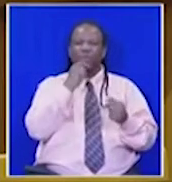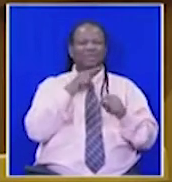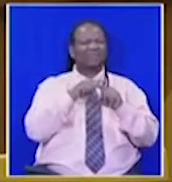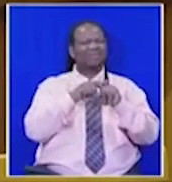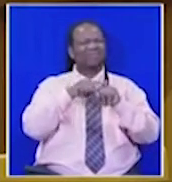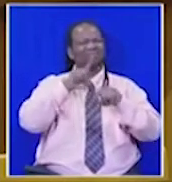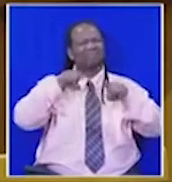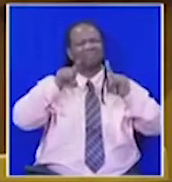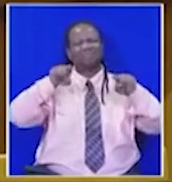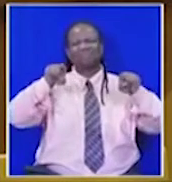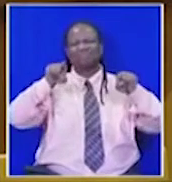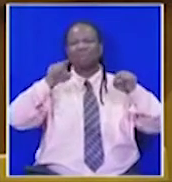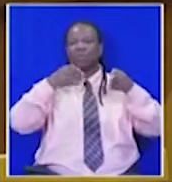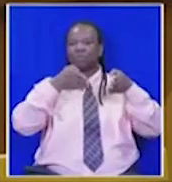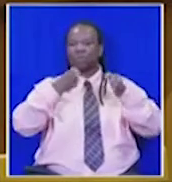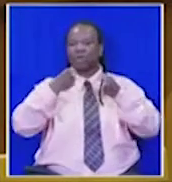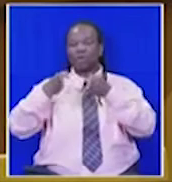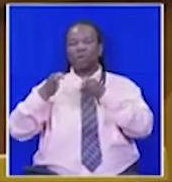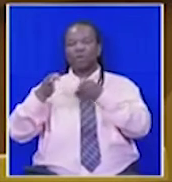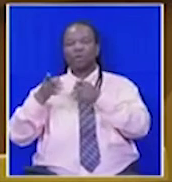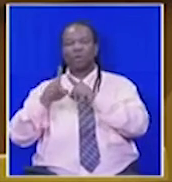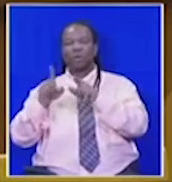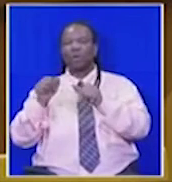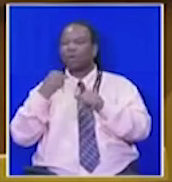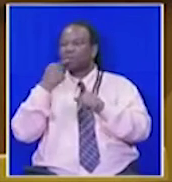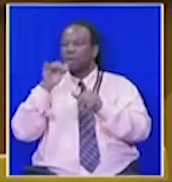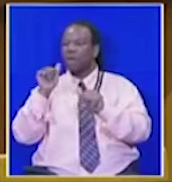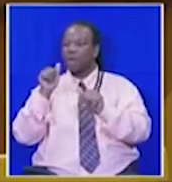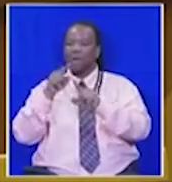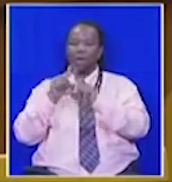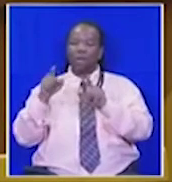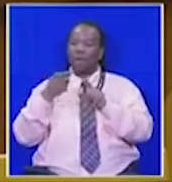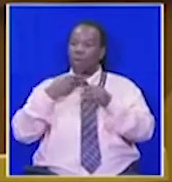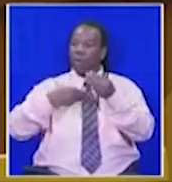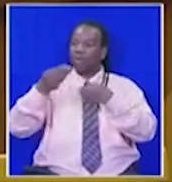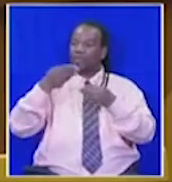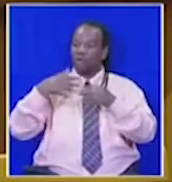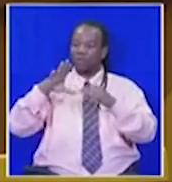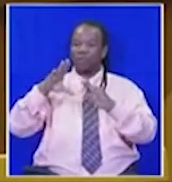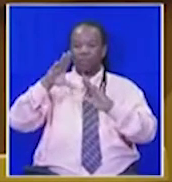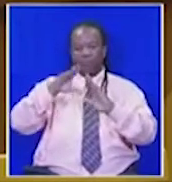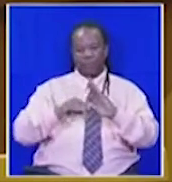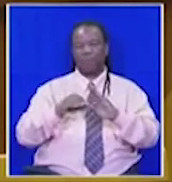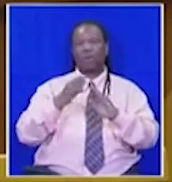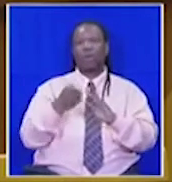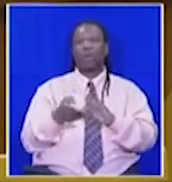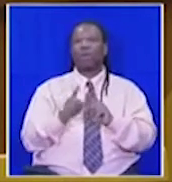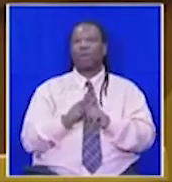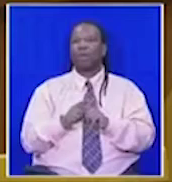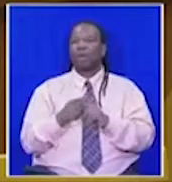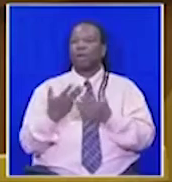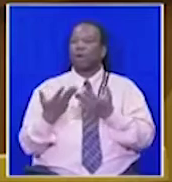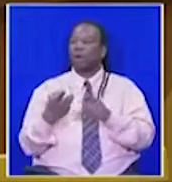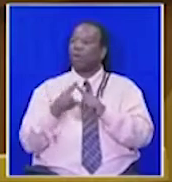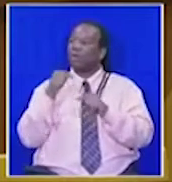the post-recession period. We said we will combat wasteful expenditure, and we've got another list of wasteful expenditure that we